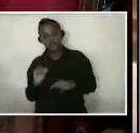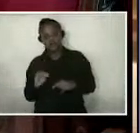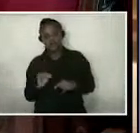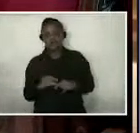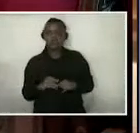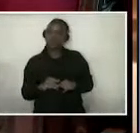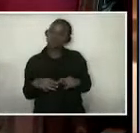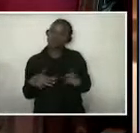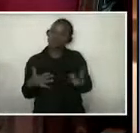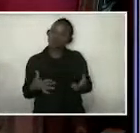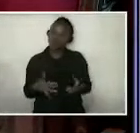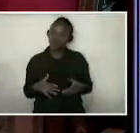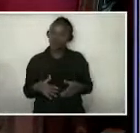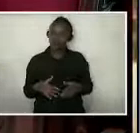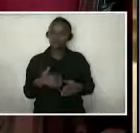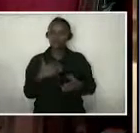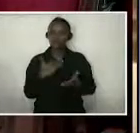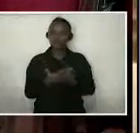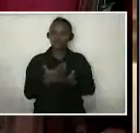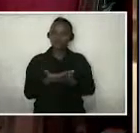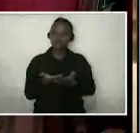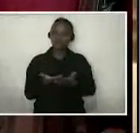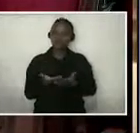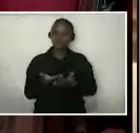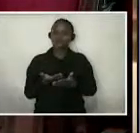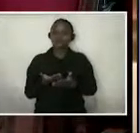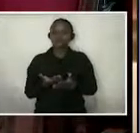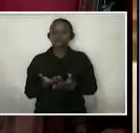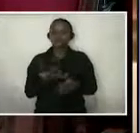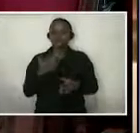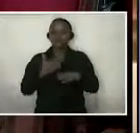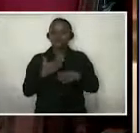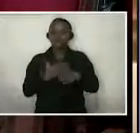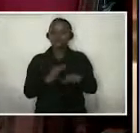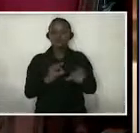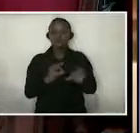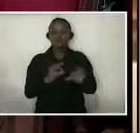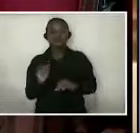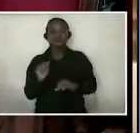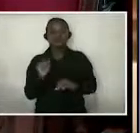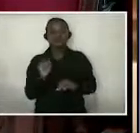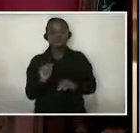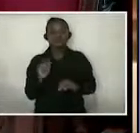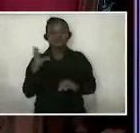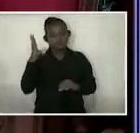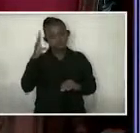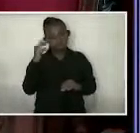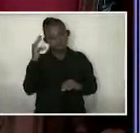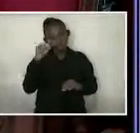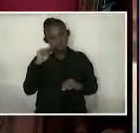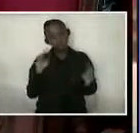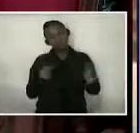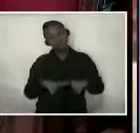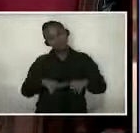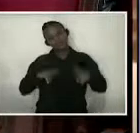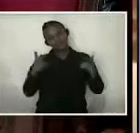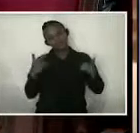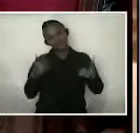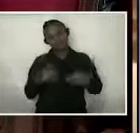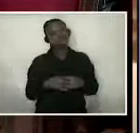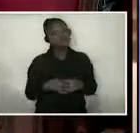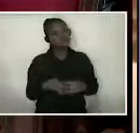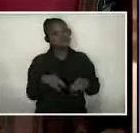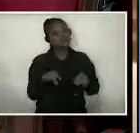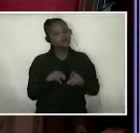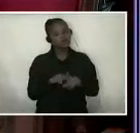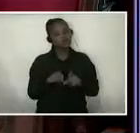from compromise and consensus-based politics, the lived experience is quite different. As has already been mentioned,